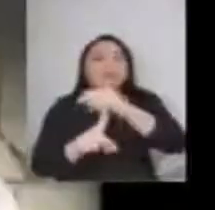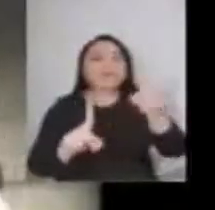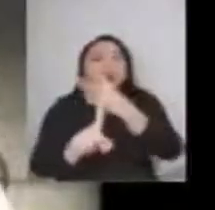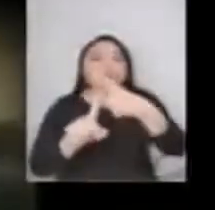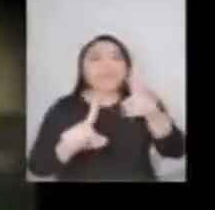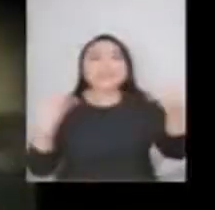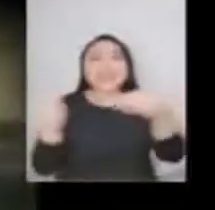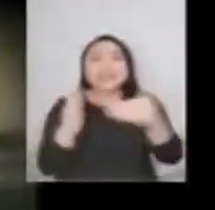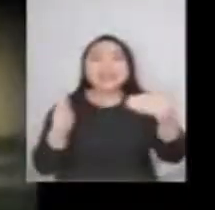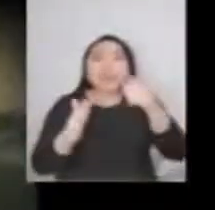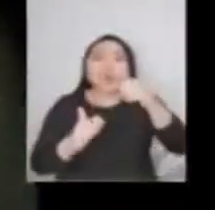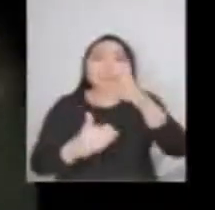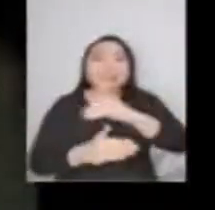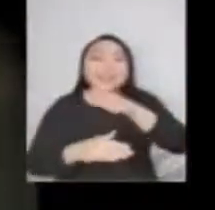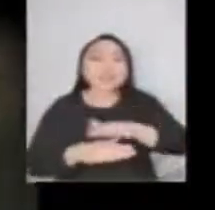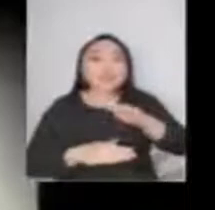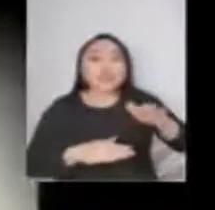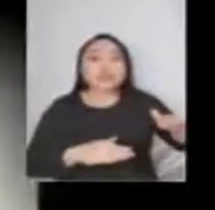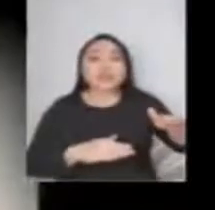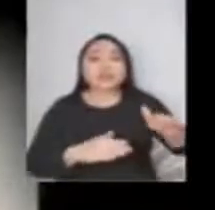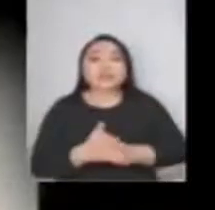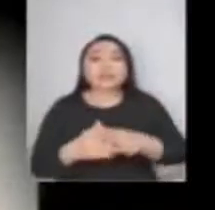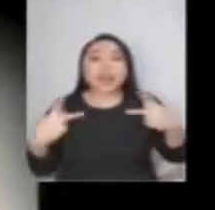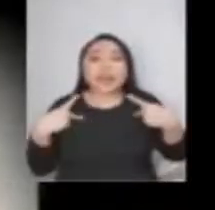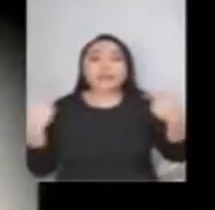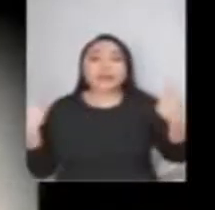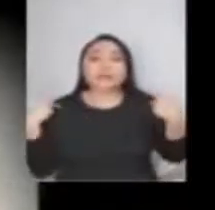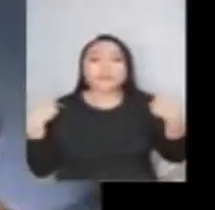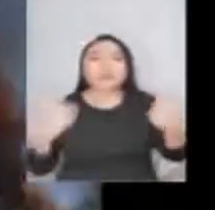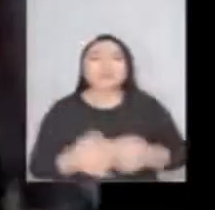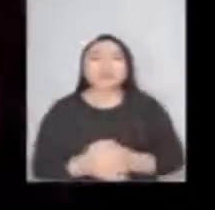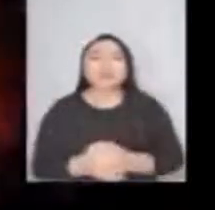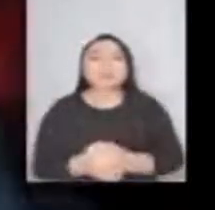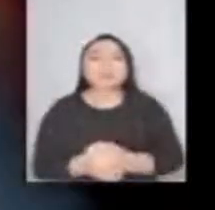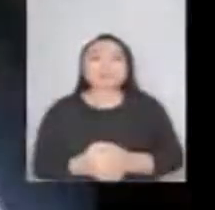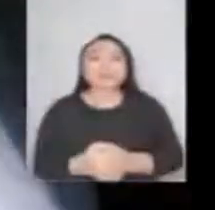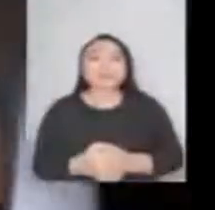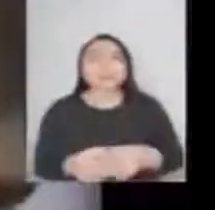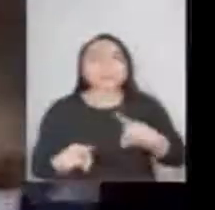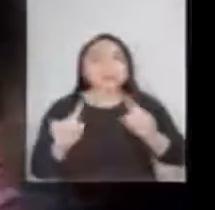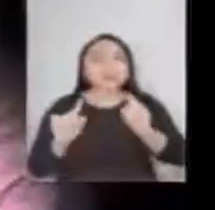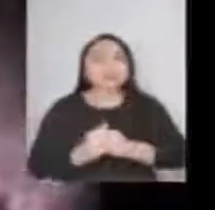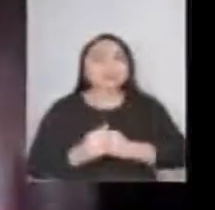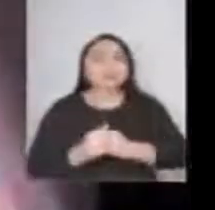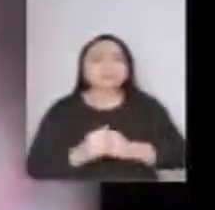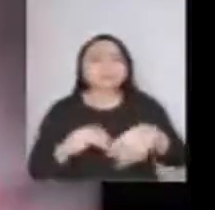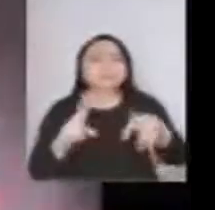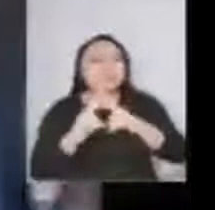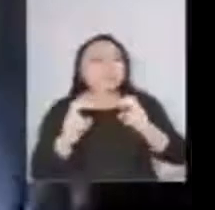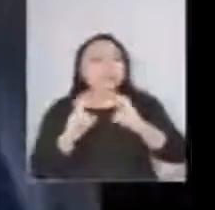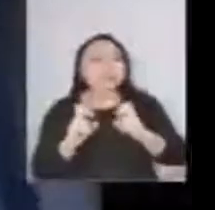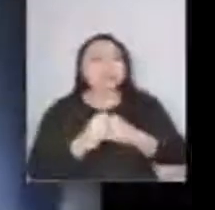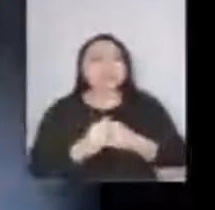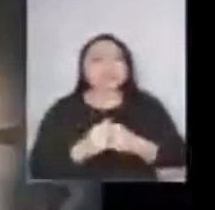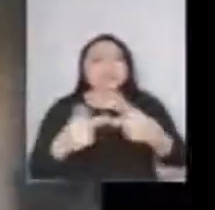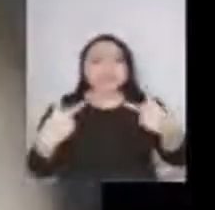discrimination, abuse, and exploitation on account of their gender. Violence against women cases continue to rise,